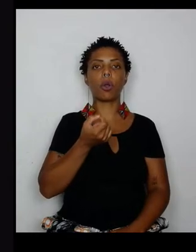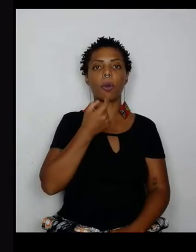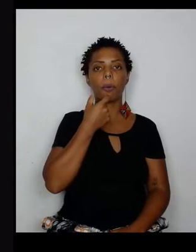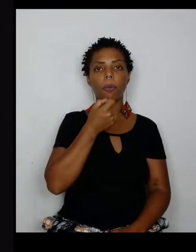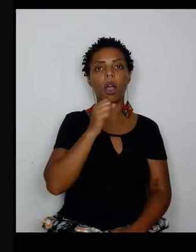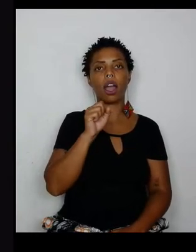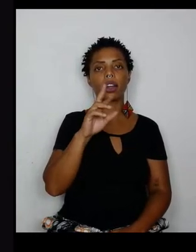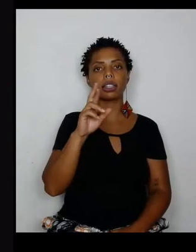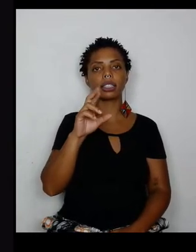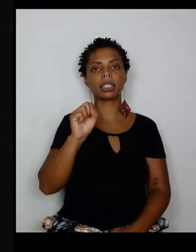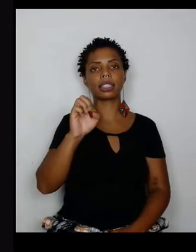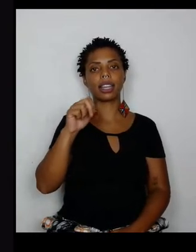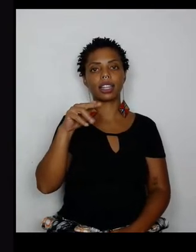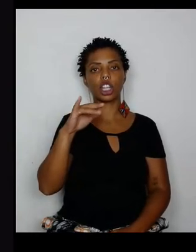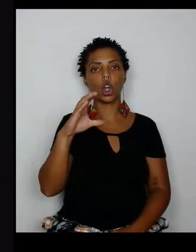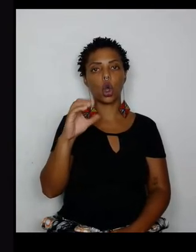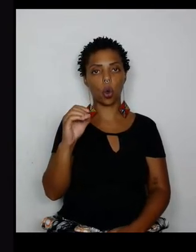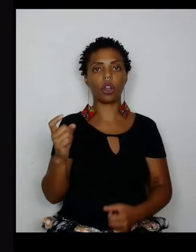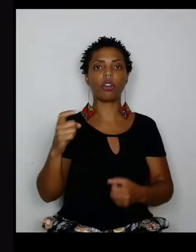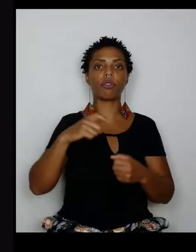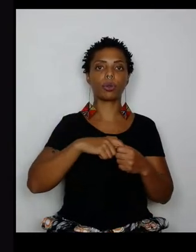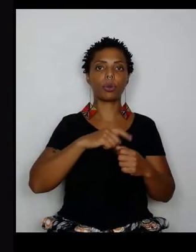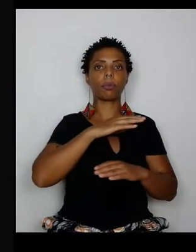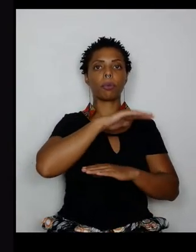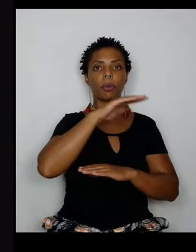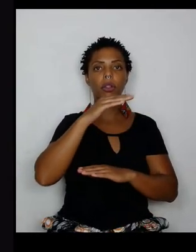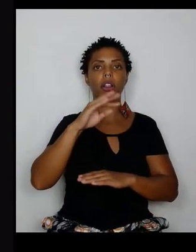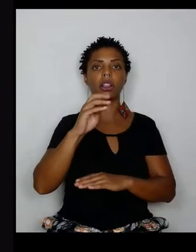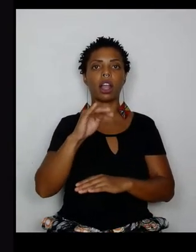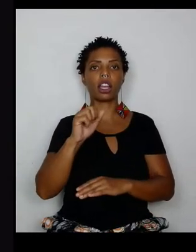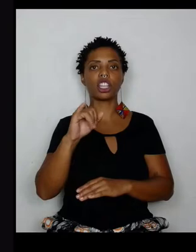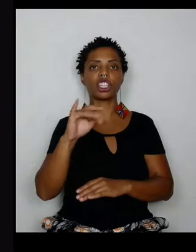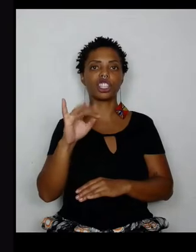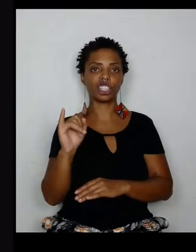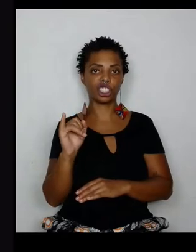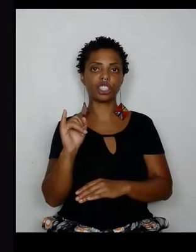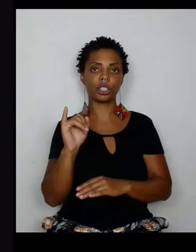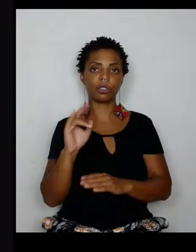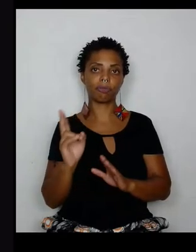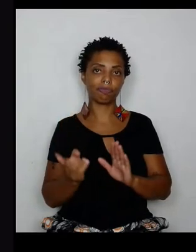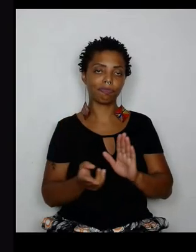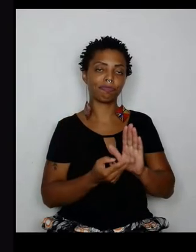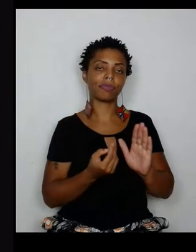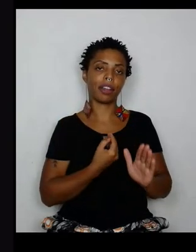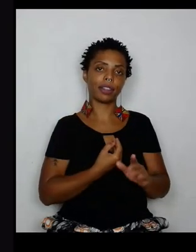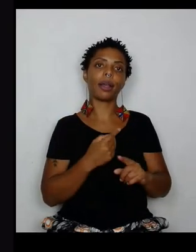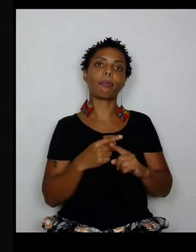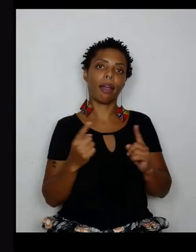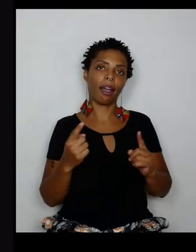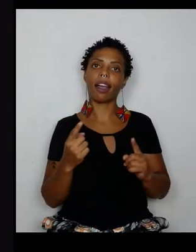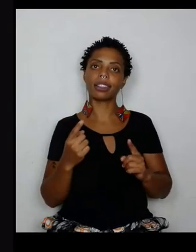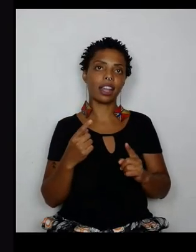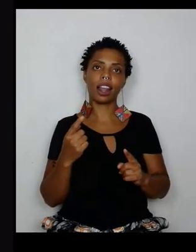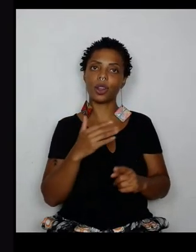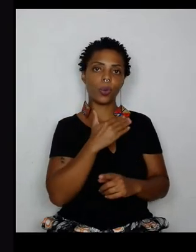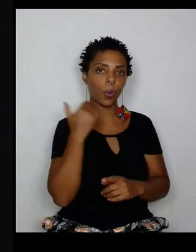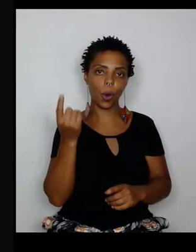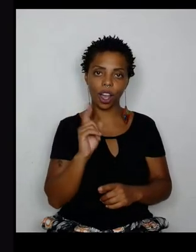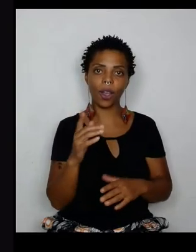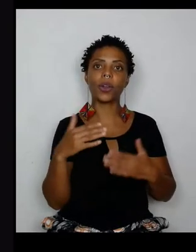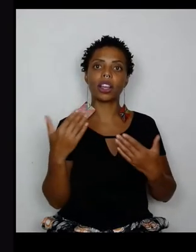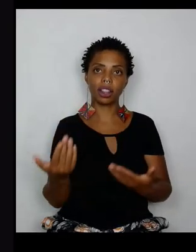to paint his now iconic where are we going masterpiece impoverished as he was on rough heavy